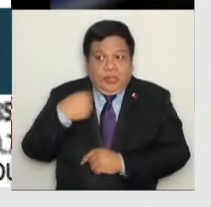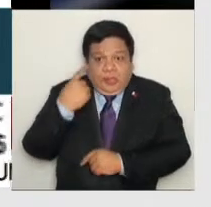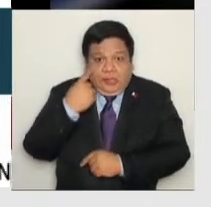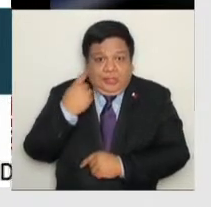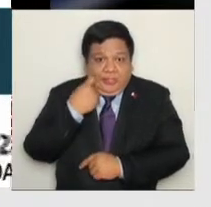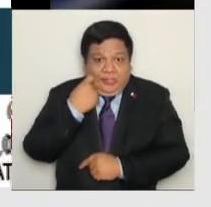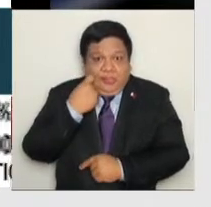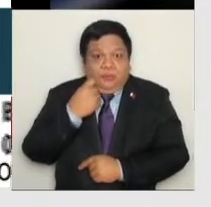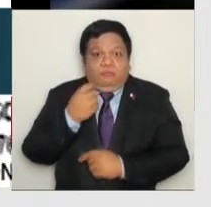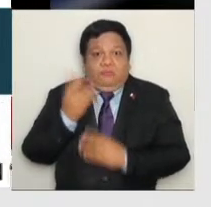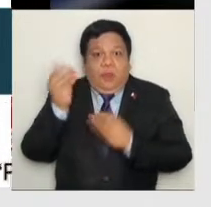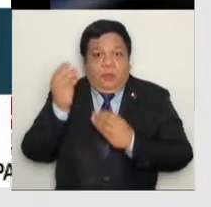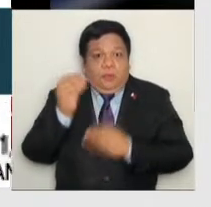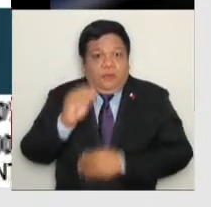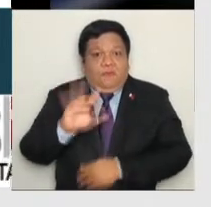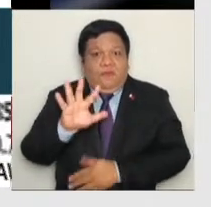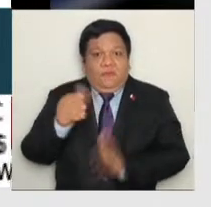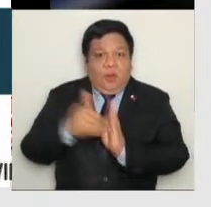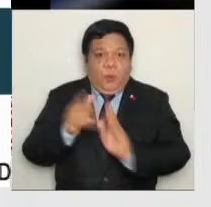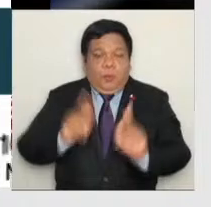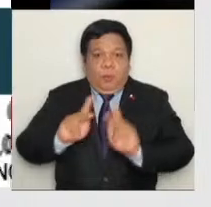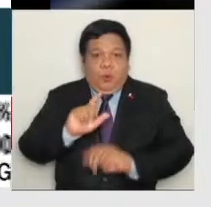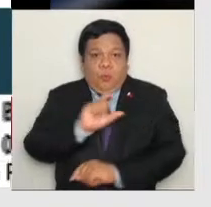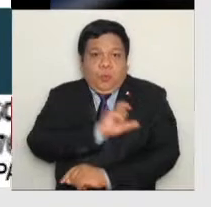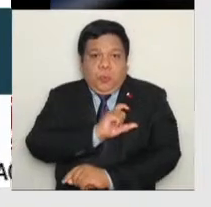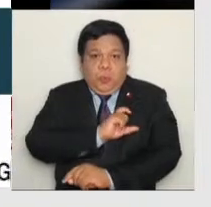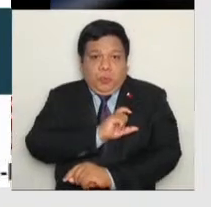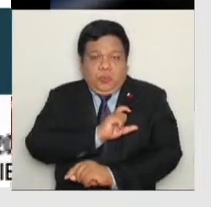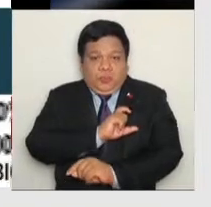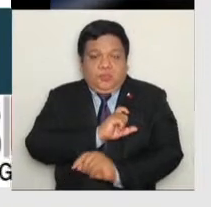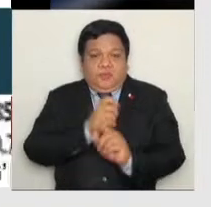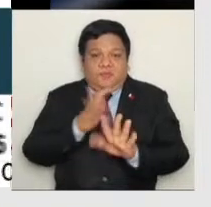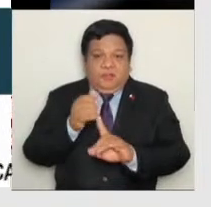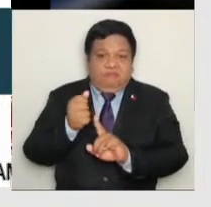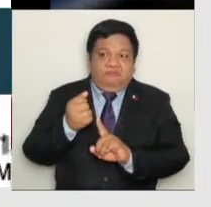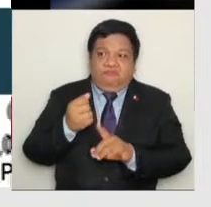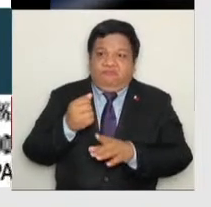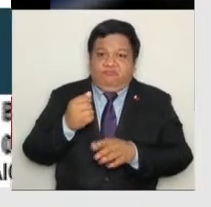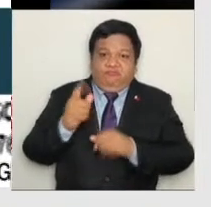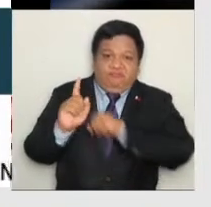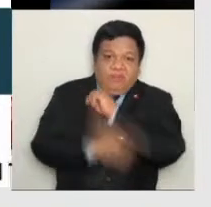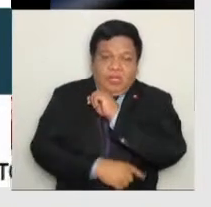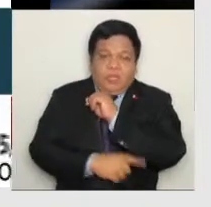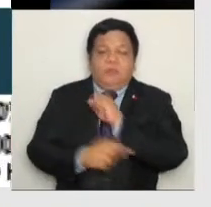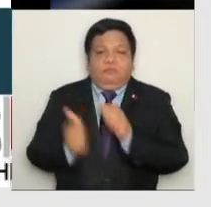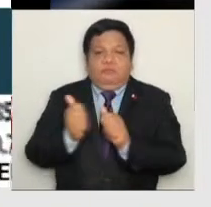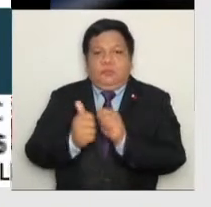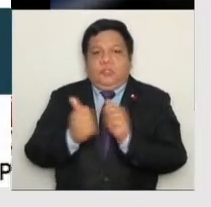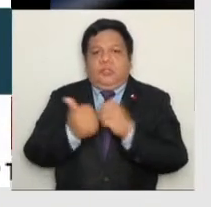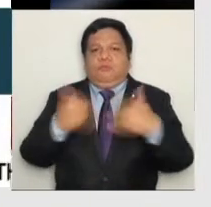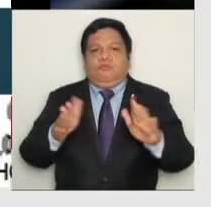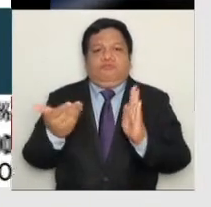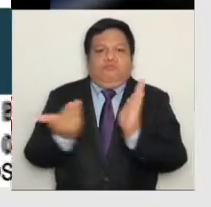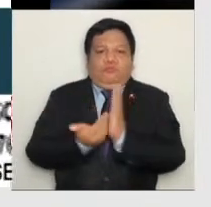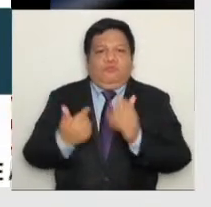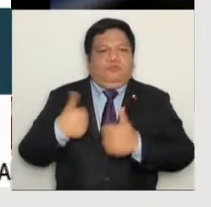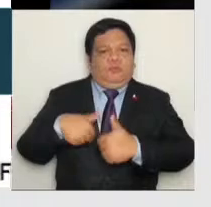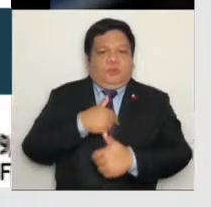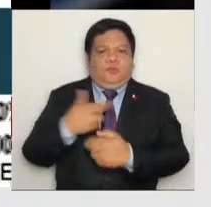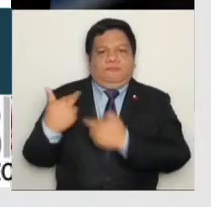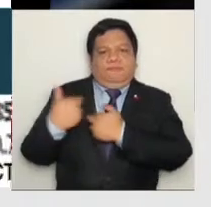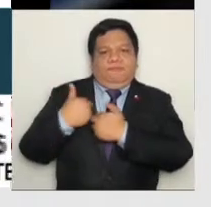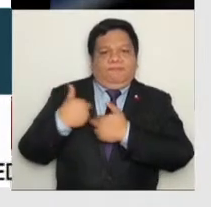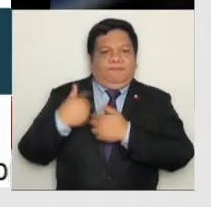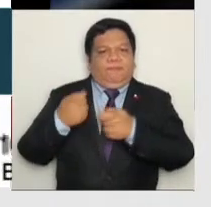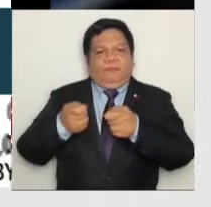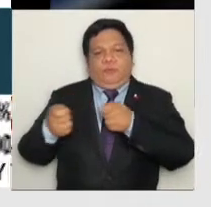been penalized for various misdeeds is proof that we are in discharge of our obligations